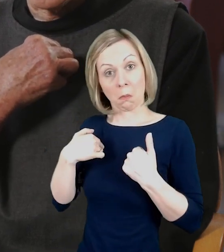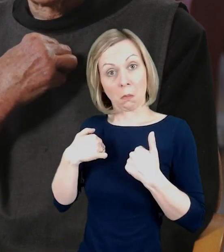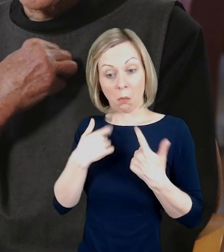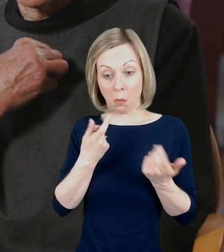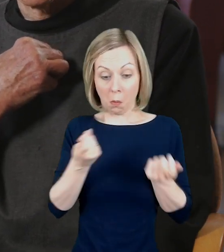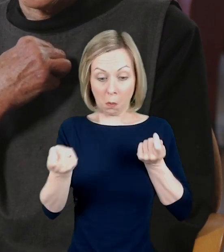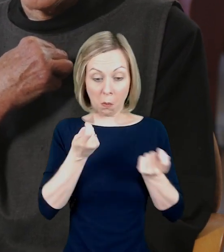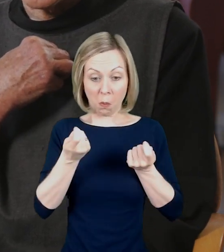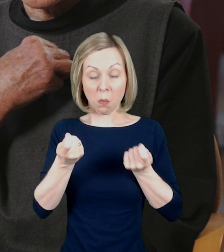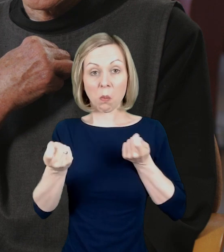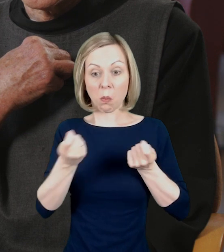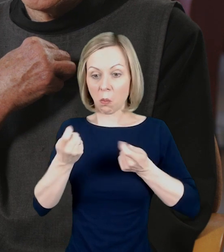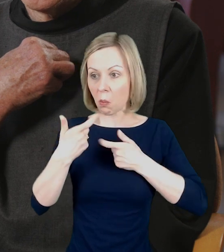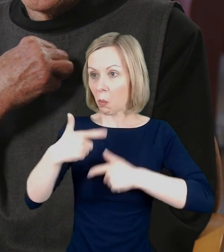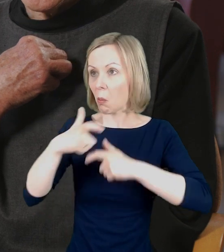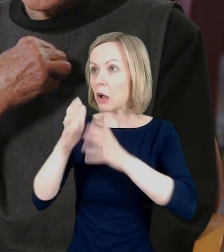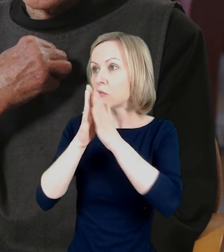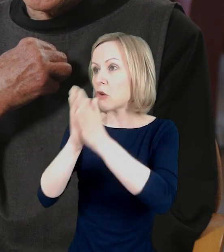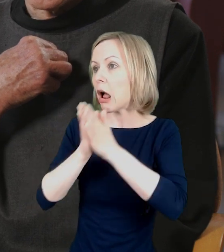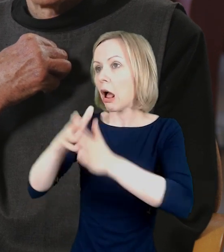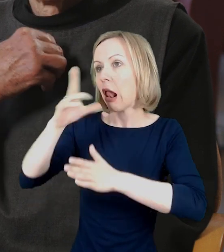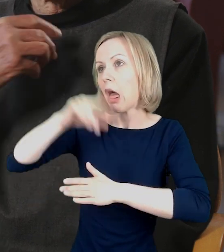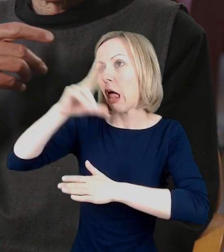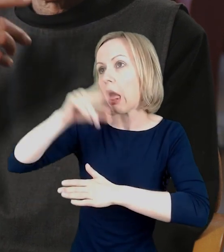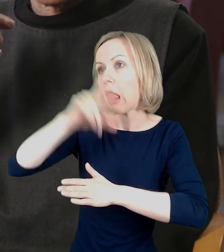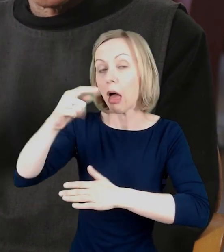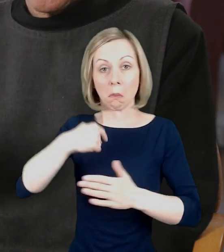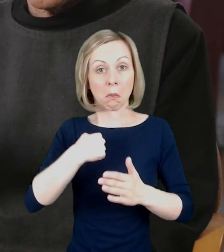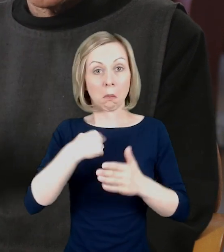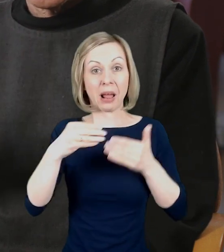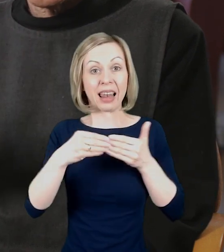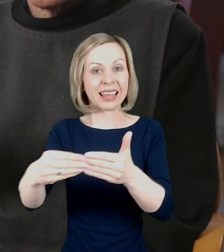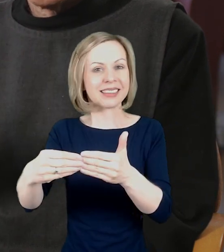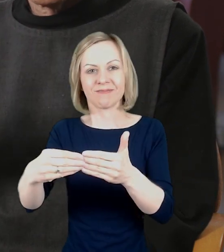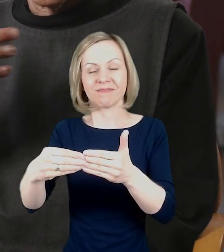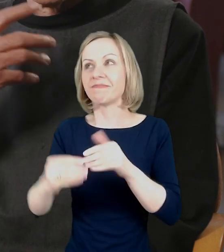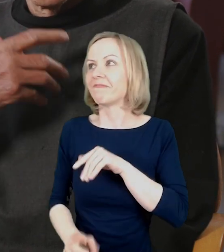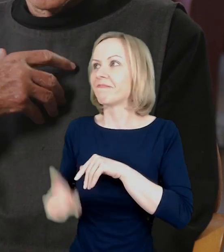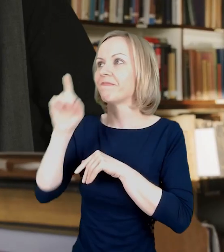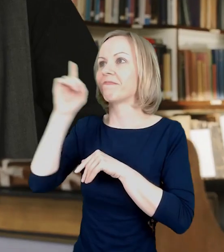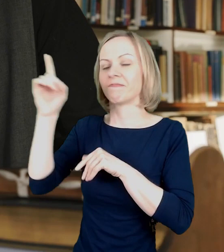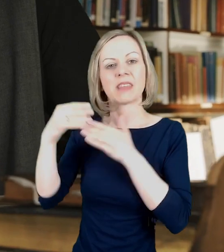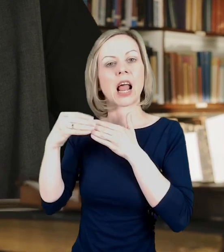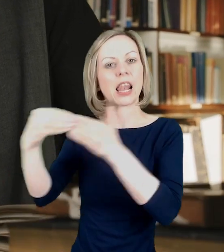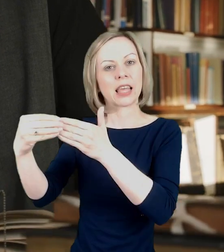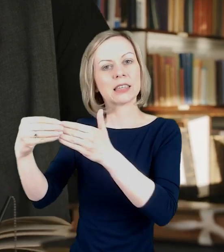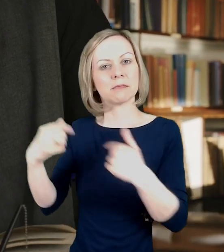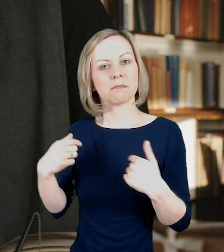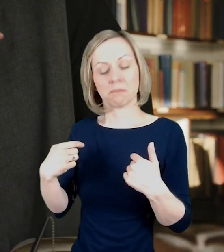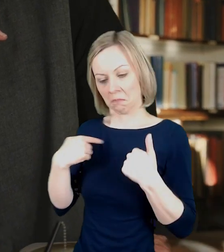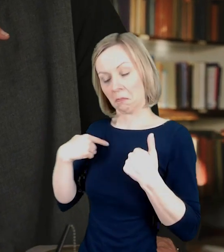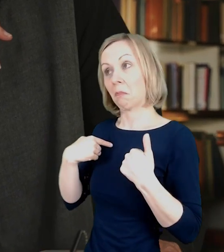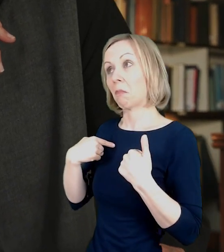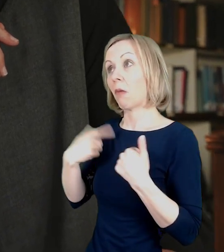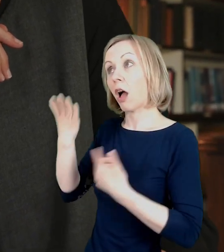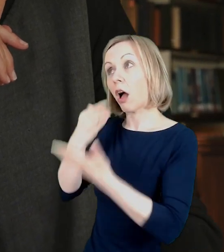myself. I'm not in the driving seat. Ideally, prayer is letting God do it, and I'm listening and